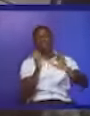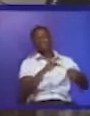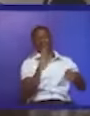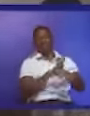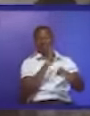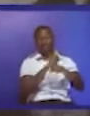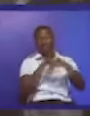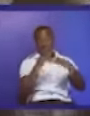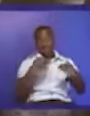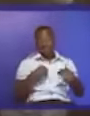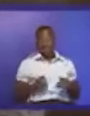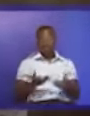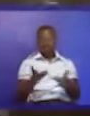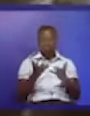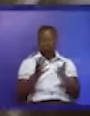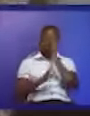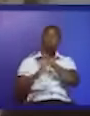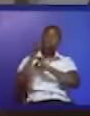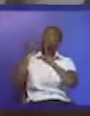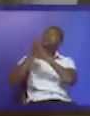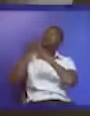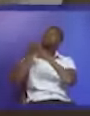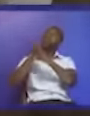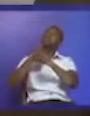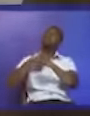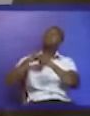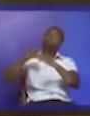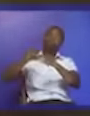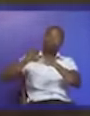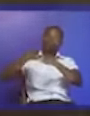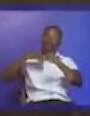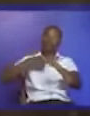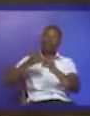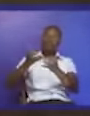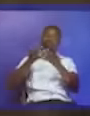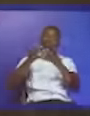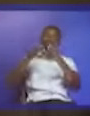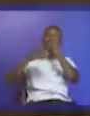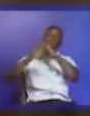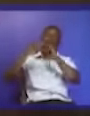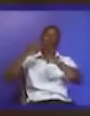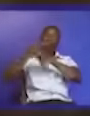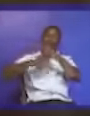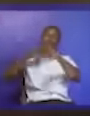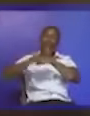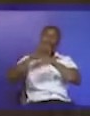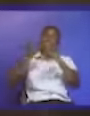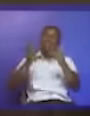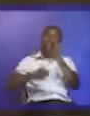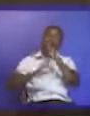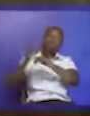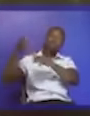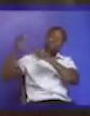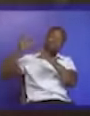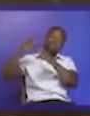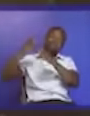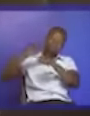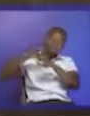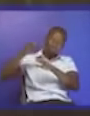is enough. I hold on to the horns of the altar. Rakatoska prateke parakosiata. Enough is